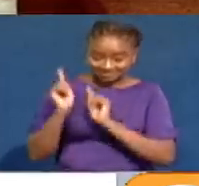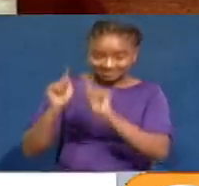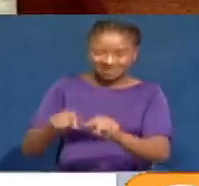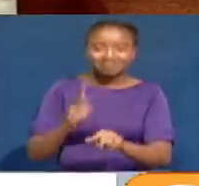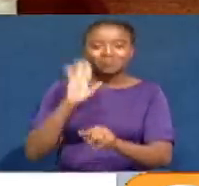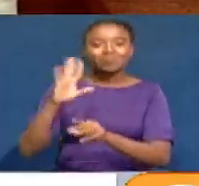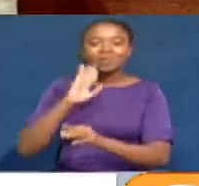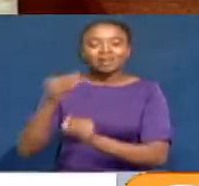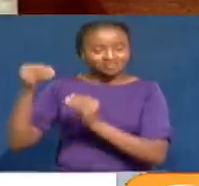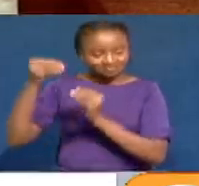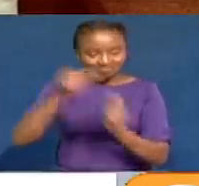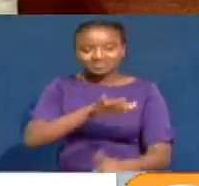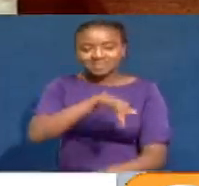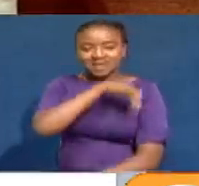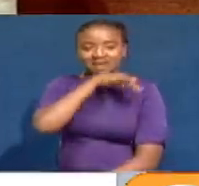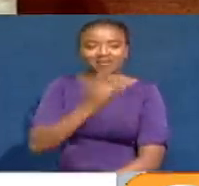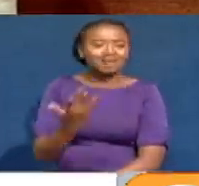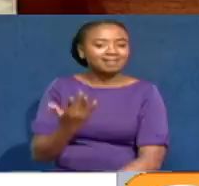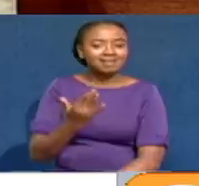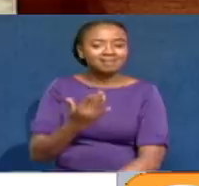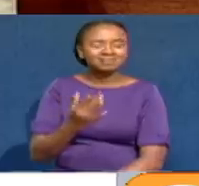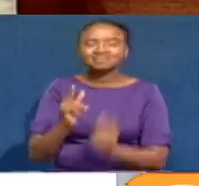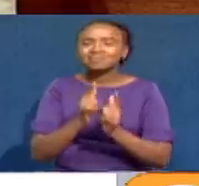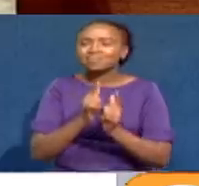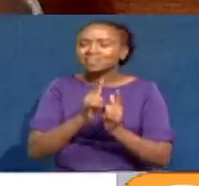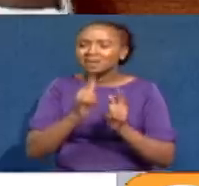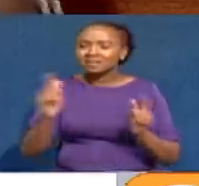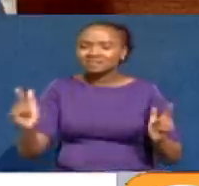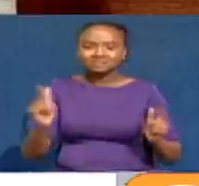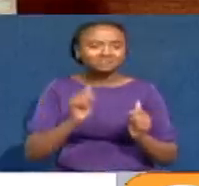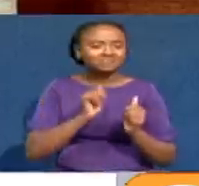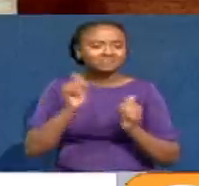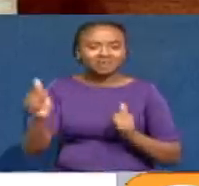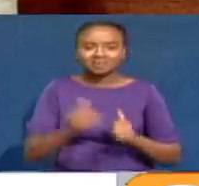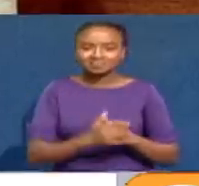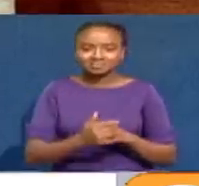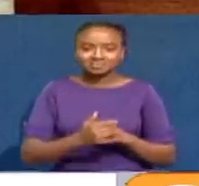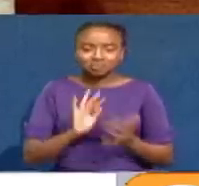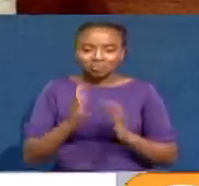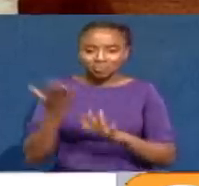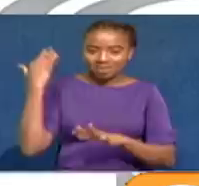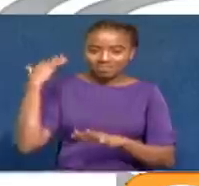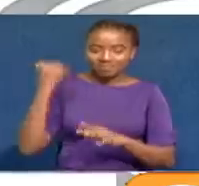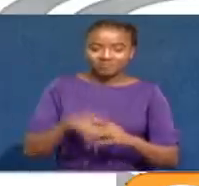to defeat the former prime minister with a bigger margin than the last general elections.